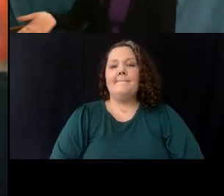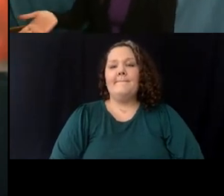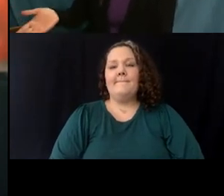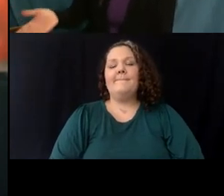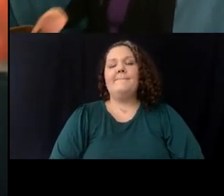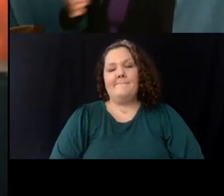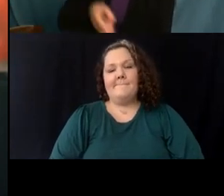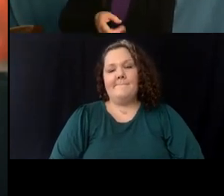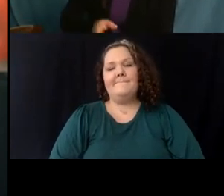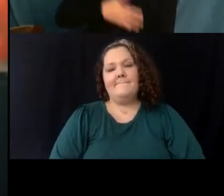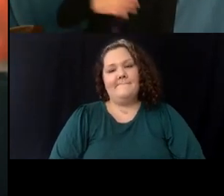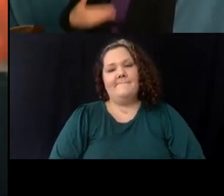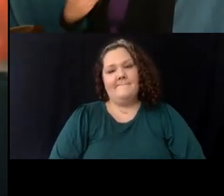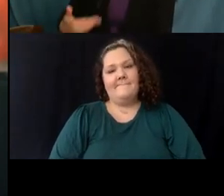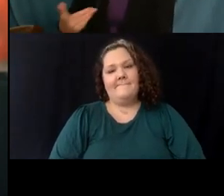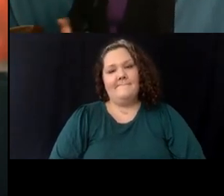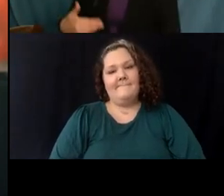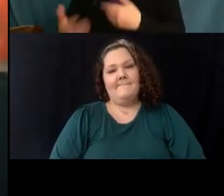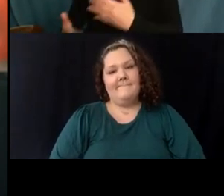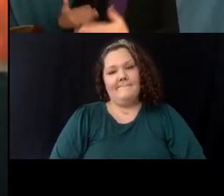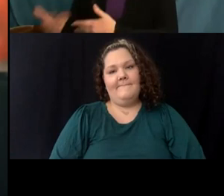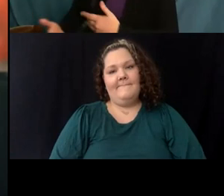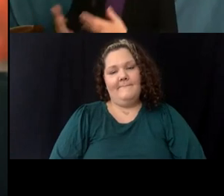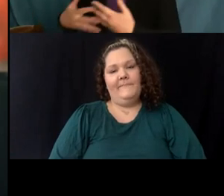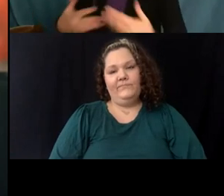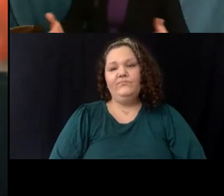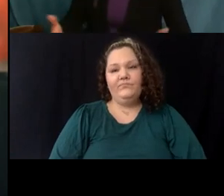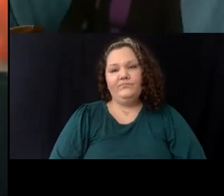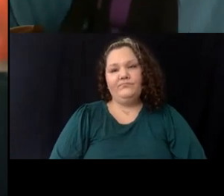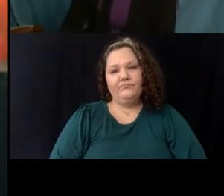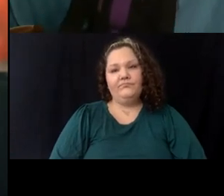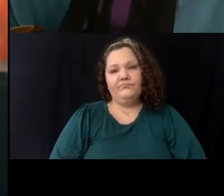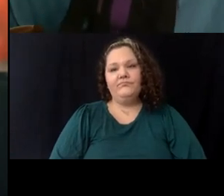for another two or three sentences in English to make sure that she catches my points and that